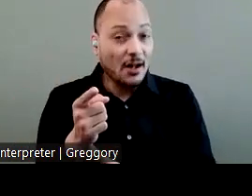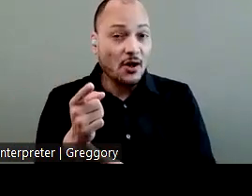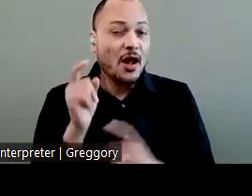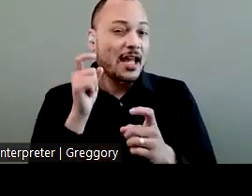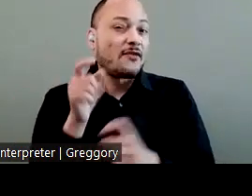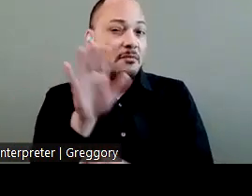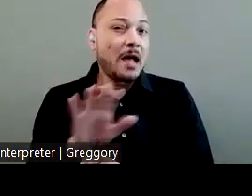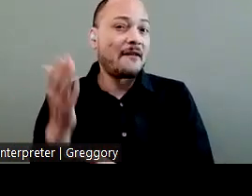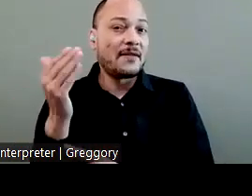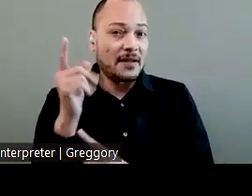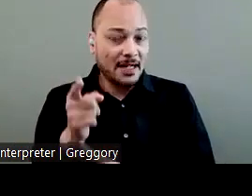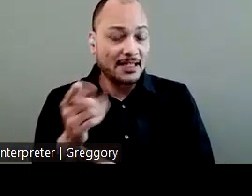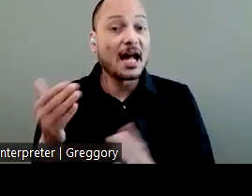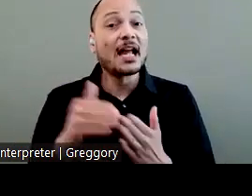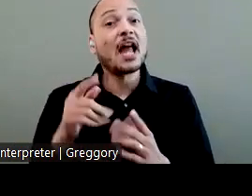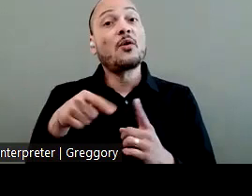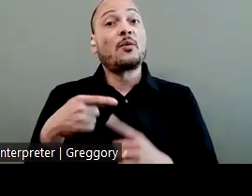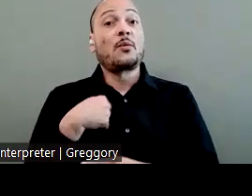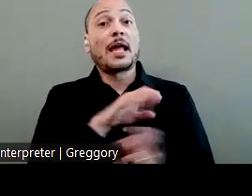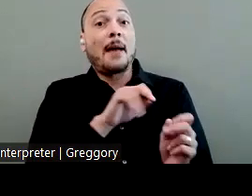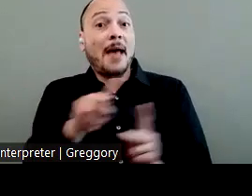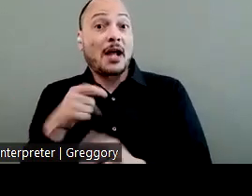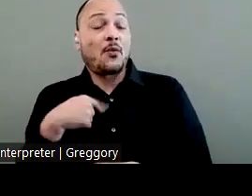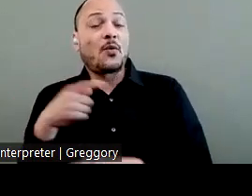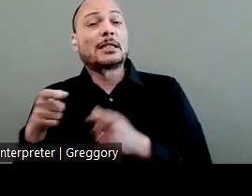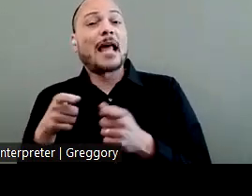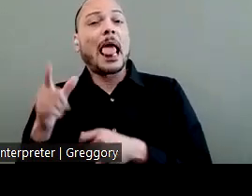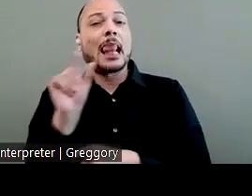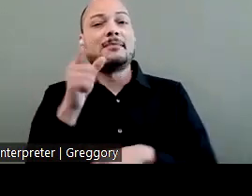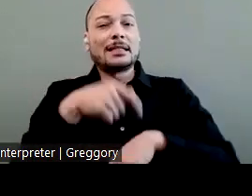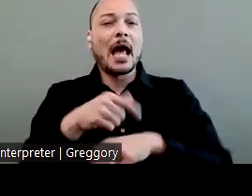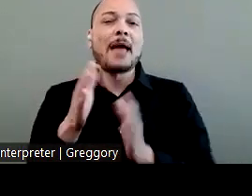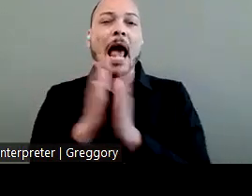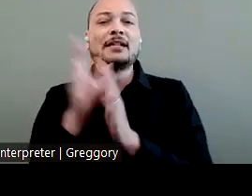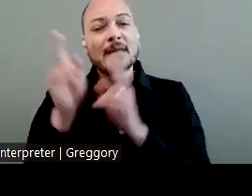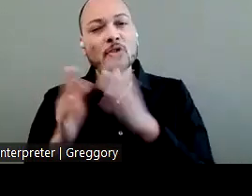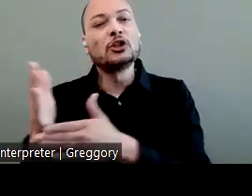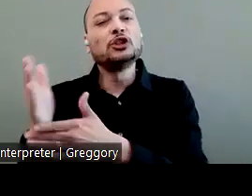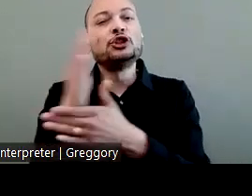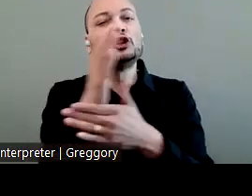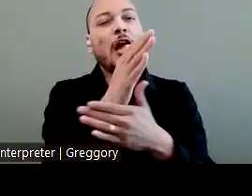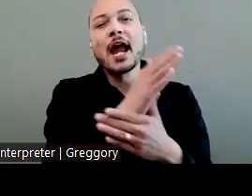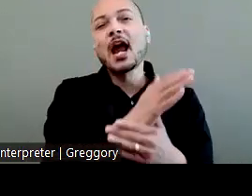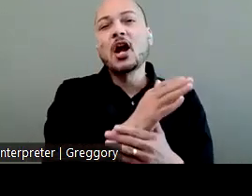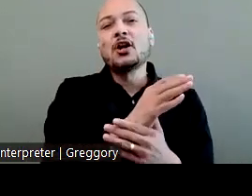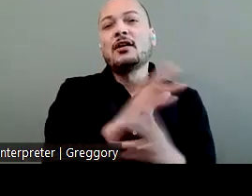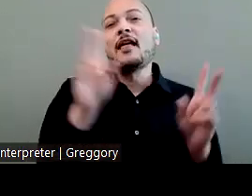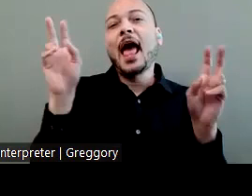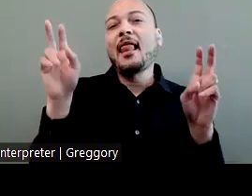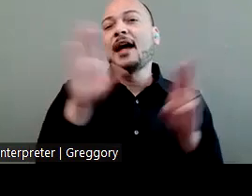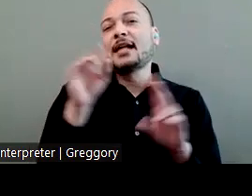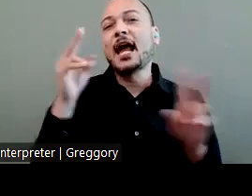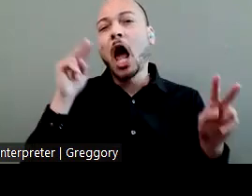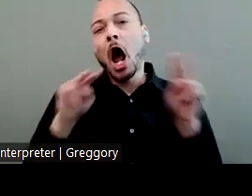you 15 minutes. And again, when we come back, we'll spend a little time asking for people to share headlines and observations from